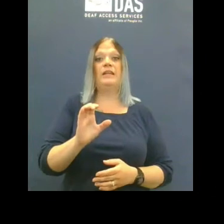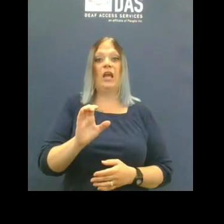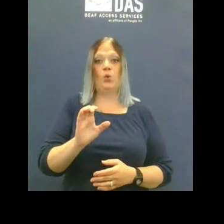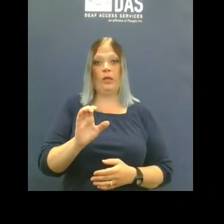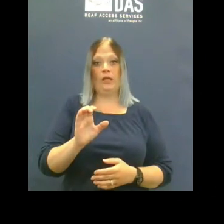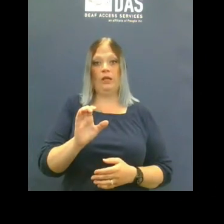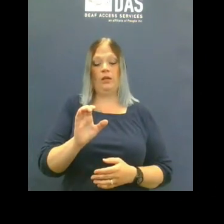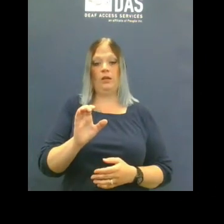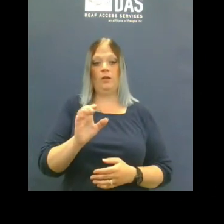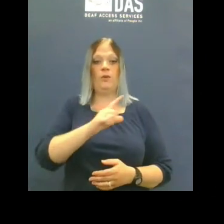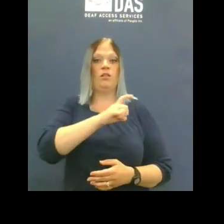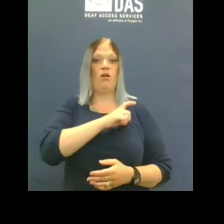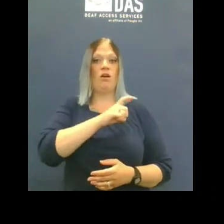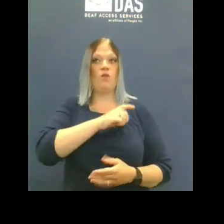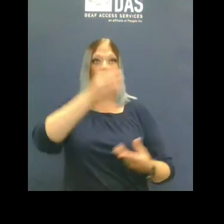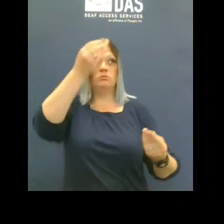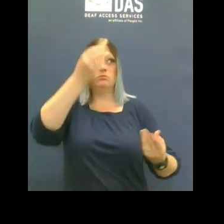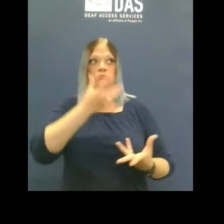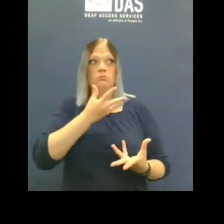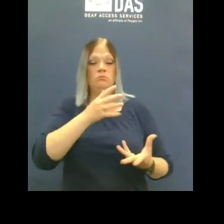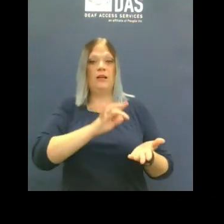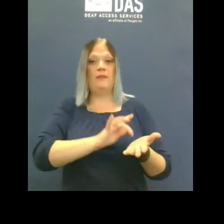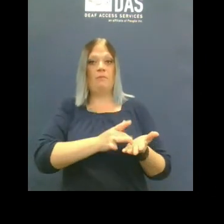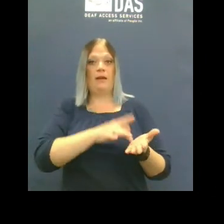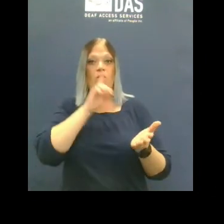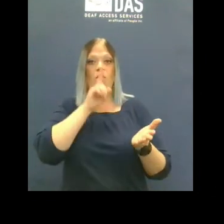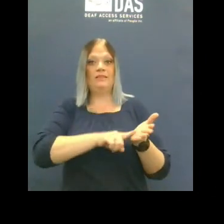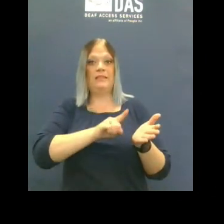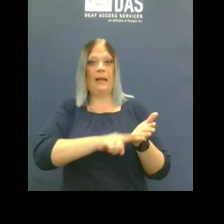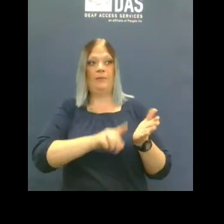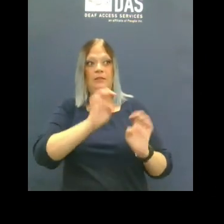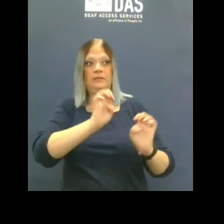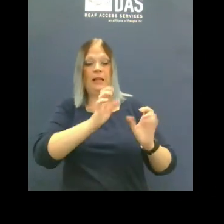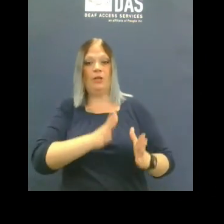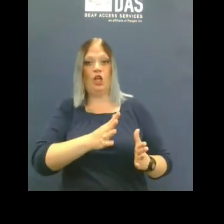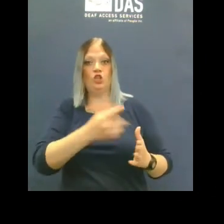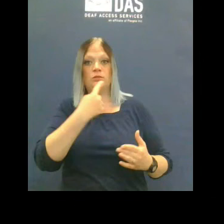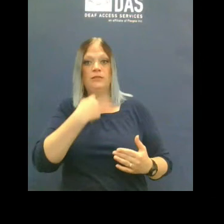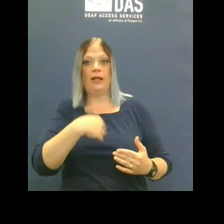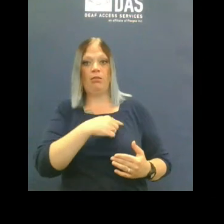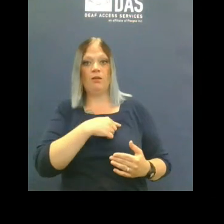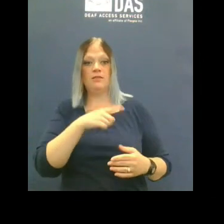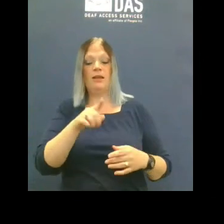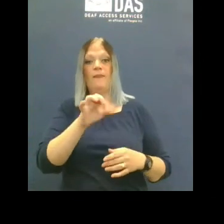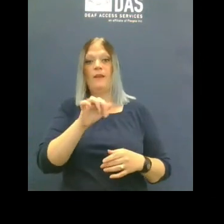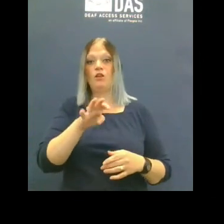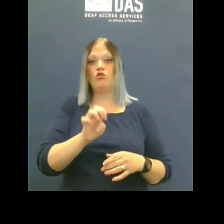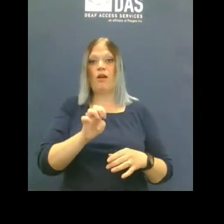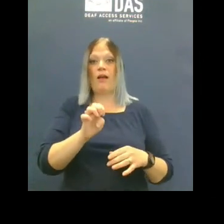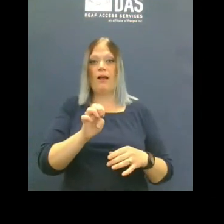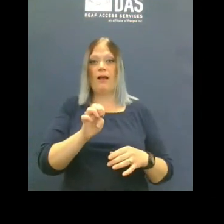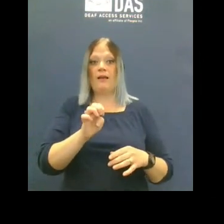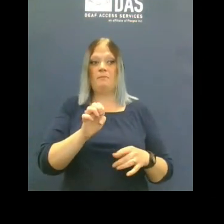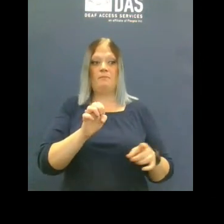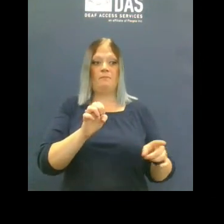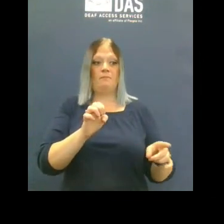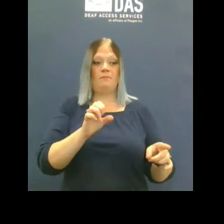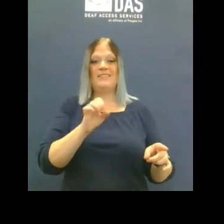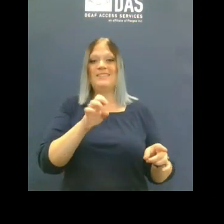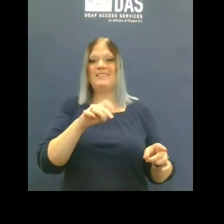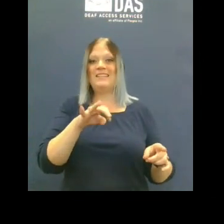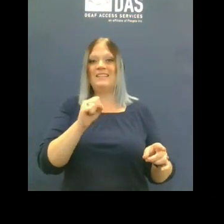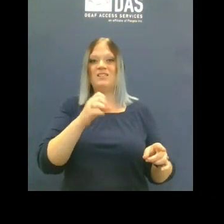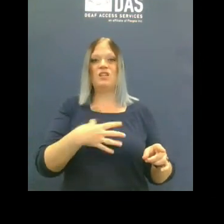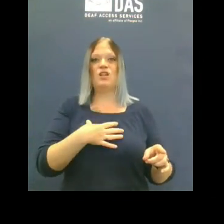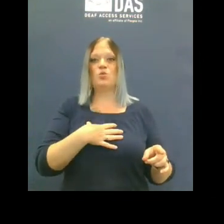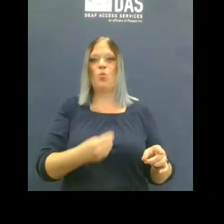the law enforcement is telling us, and our medical examiners, investigators are telling us, that at these crime scenes, there's just white powder all over the